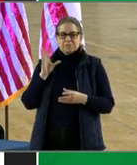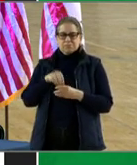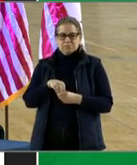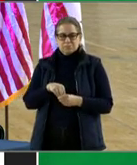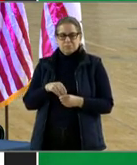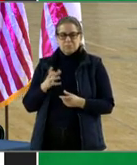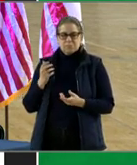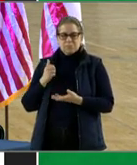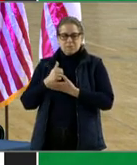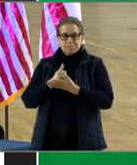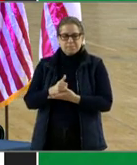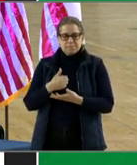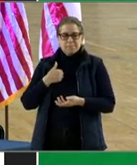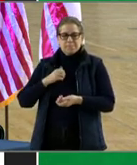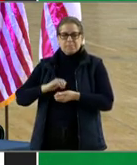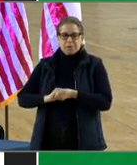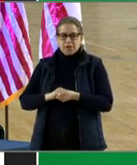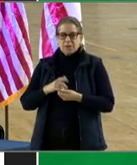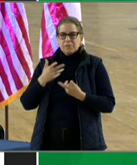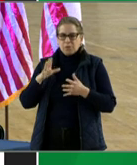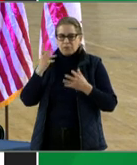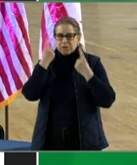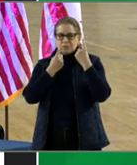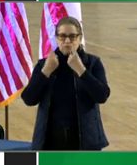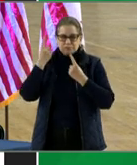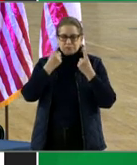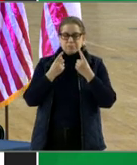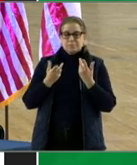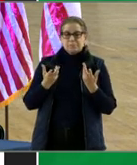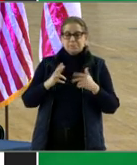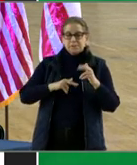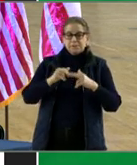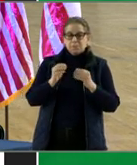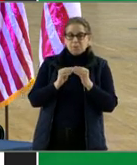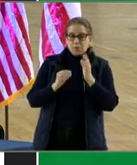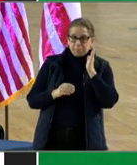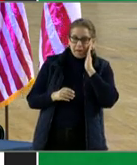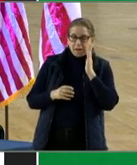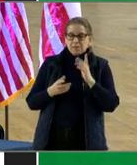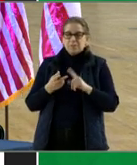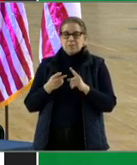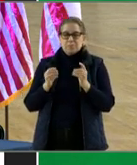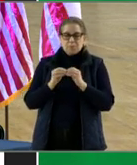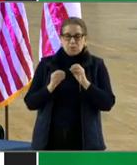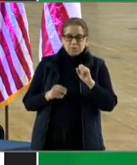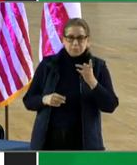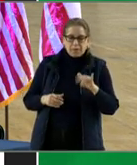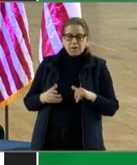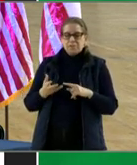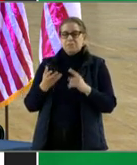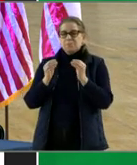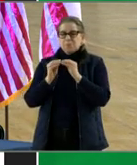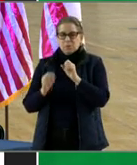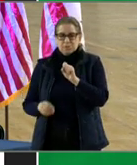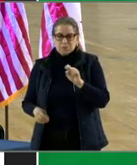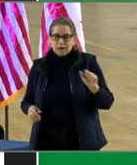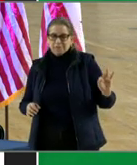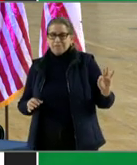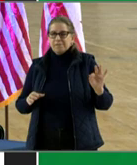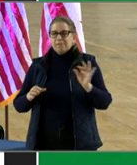done in the facilities, the supply, and the staffing, all of it. So just to kind of make that